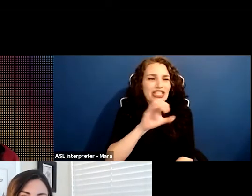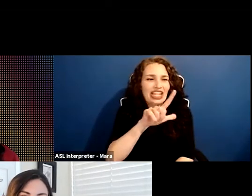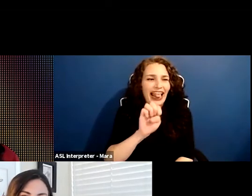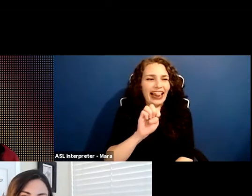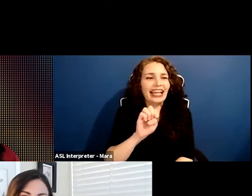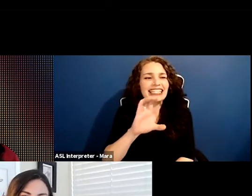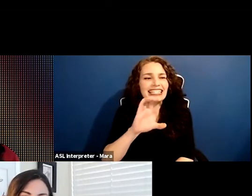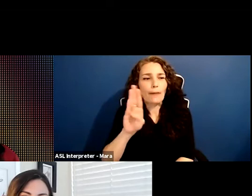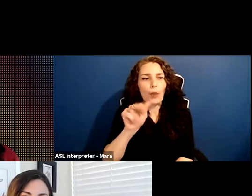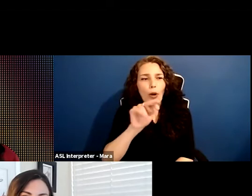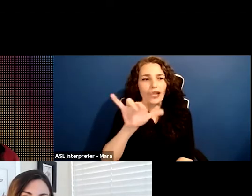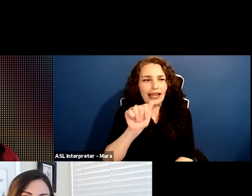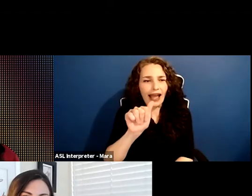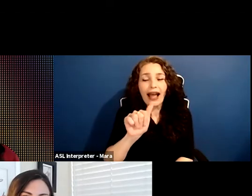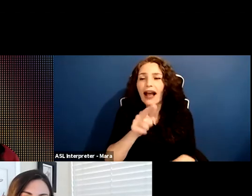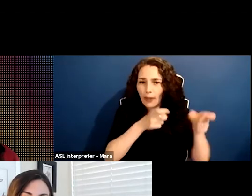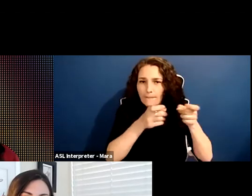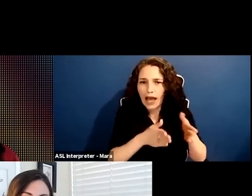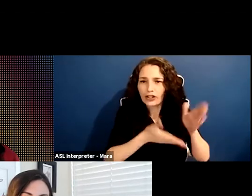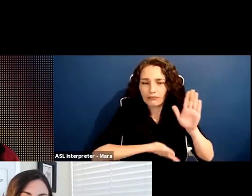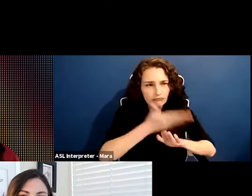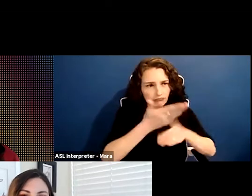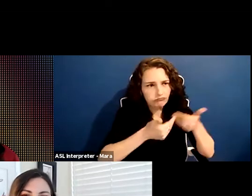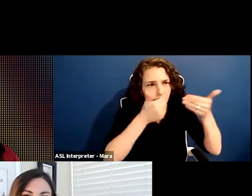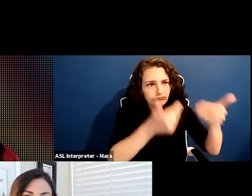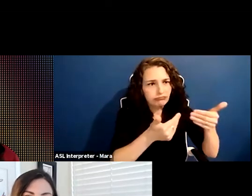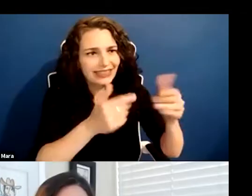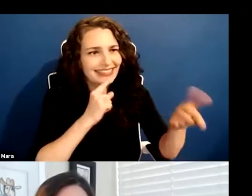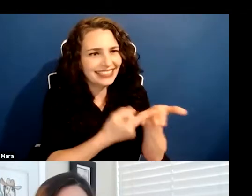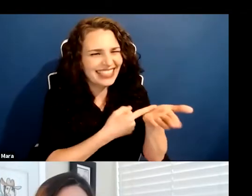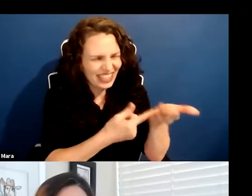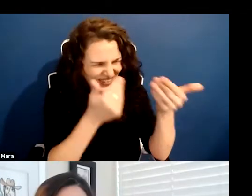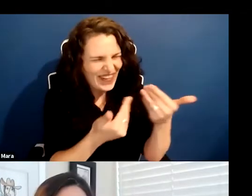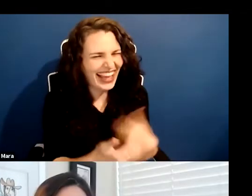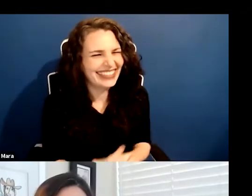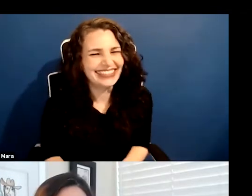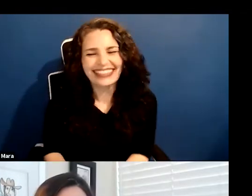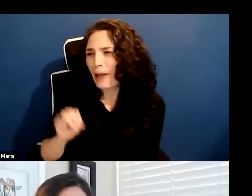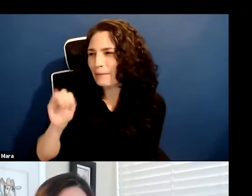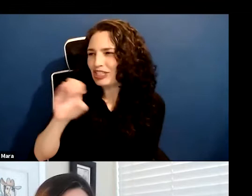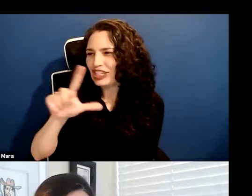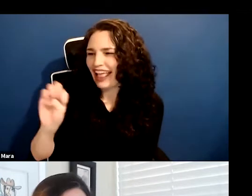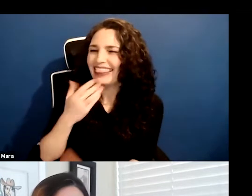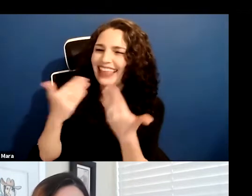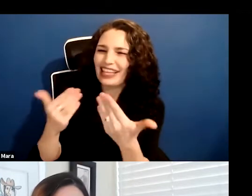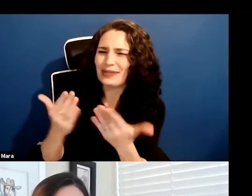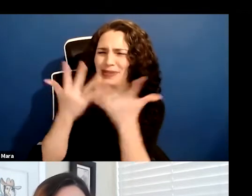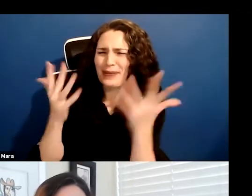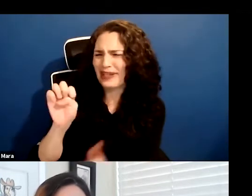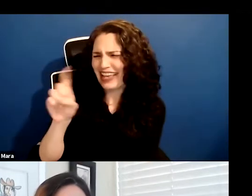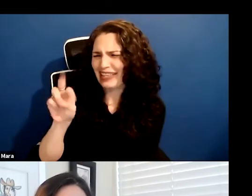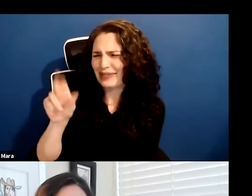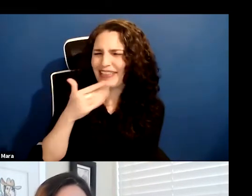our moderator for this discussion. Go, Michelle. Thank you so much, Ezra. Thank you for